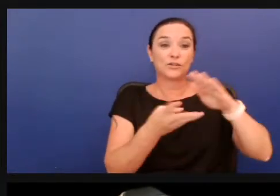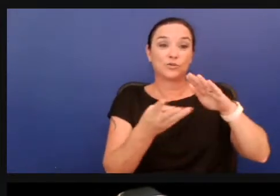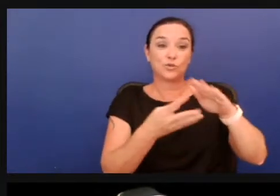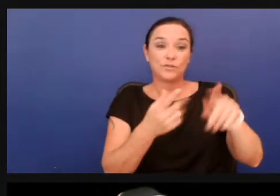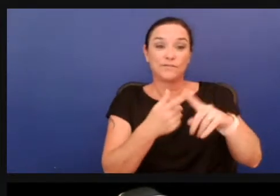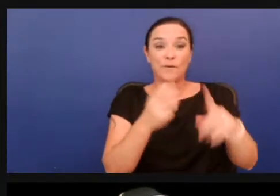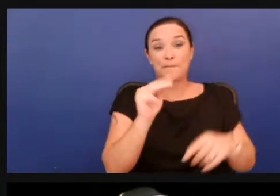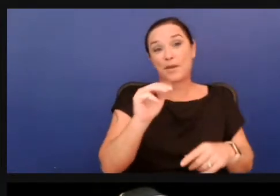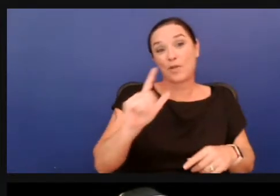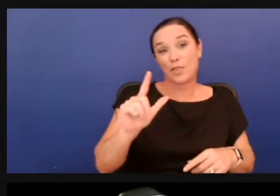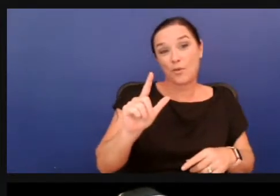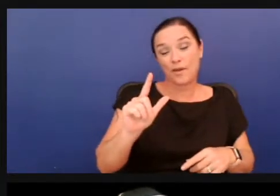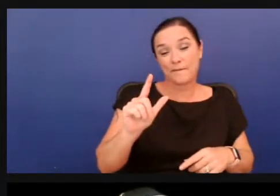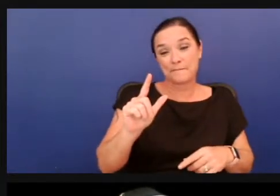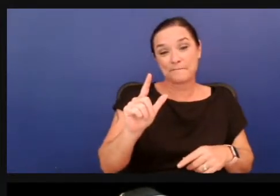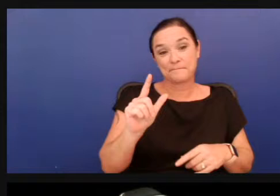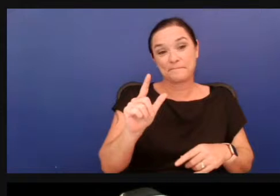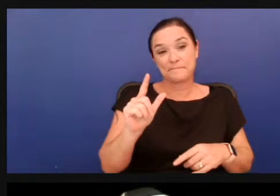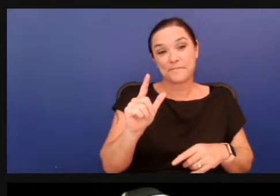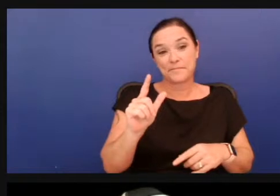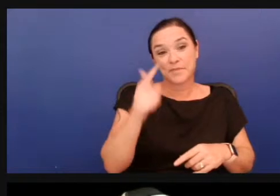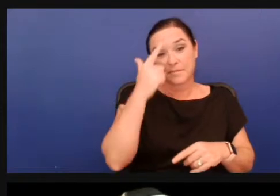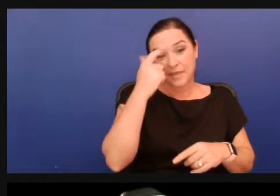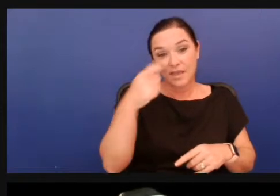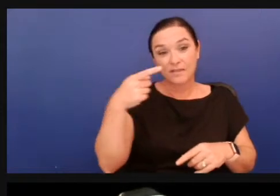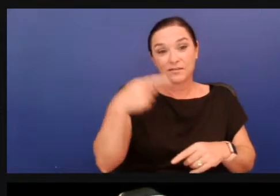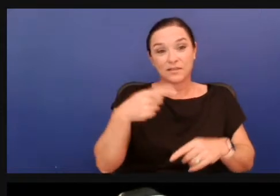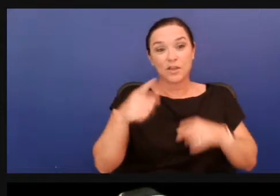there, right? Because it's also